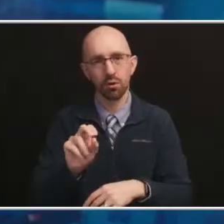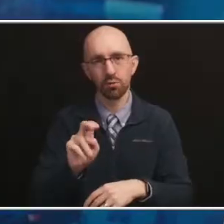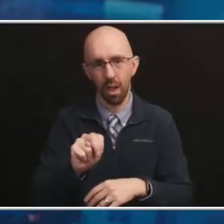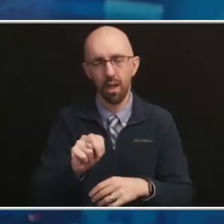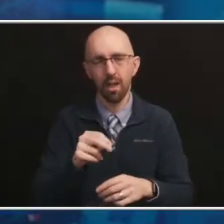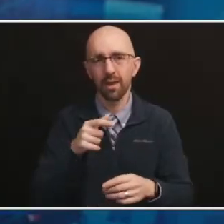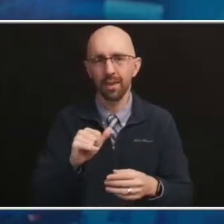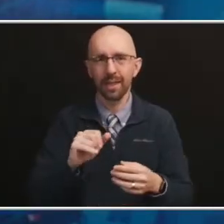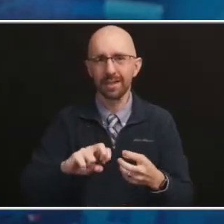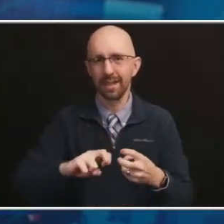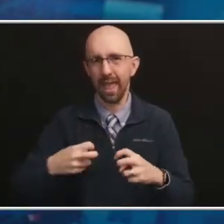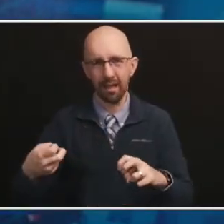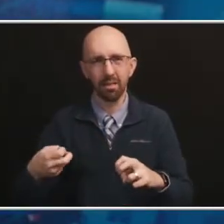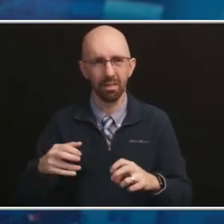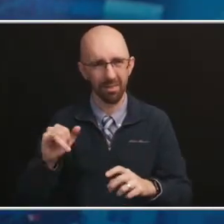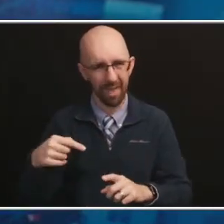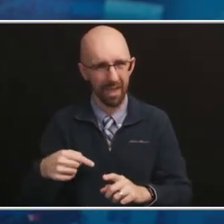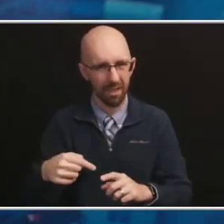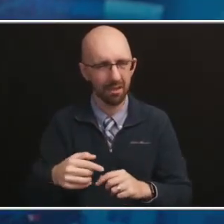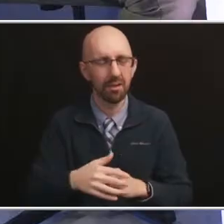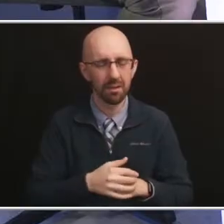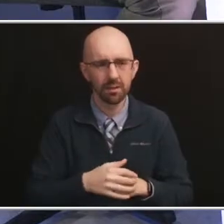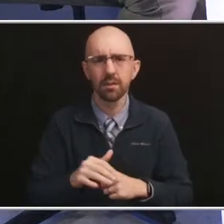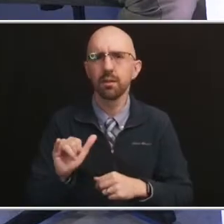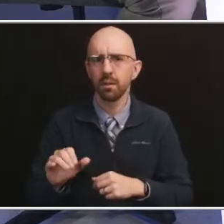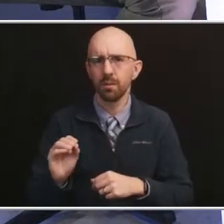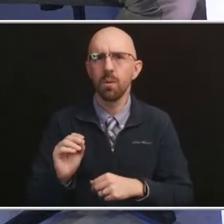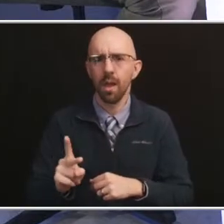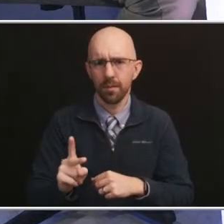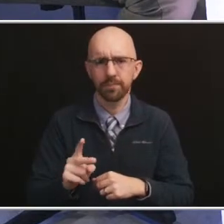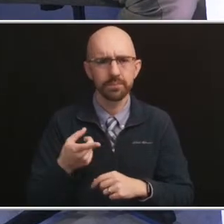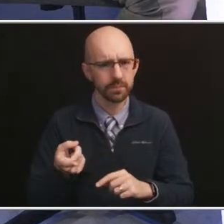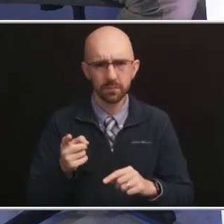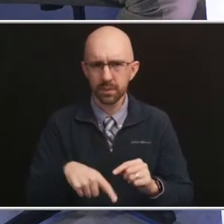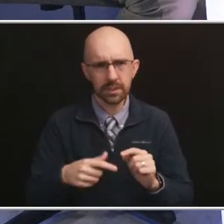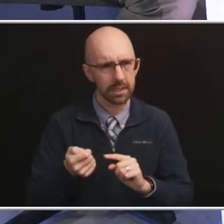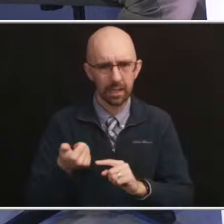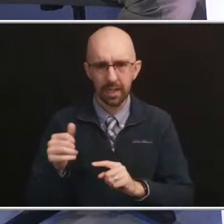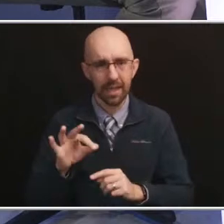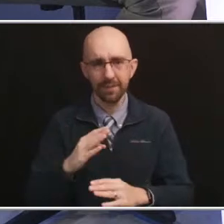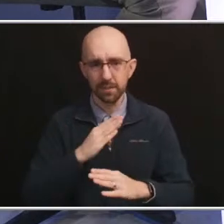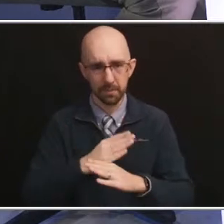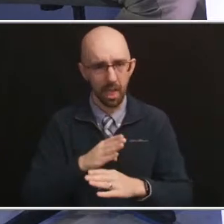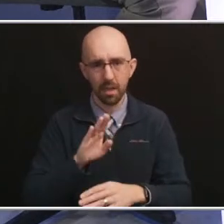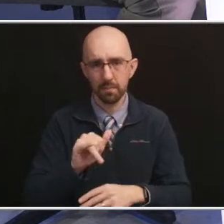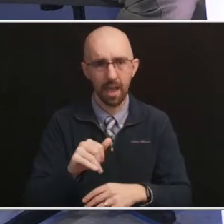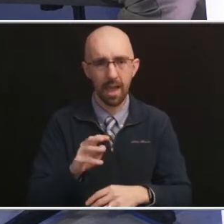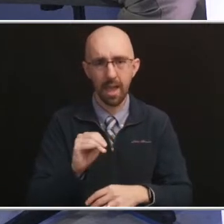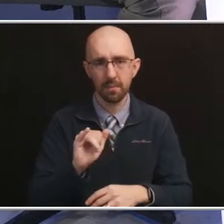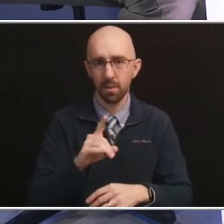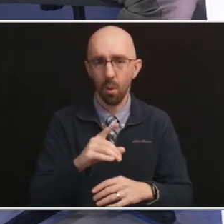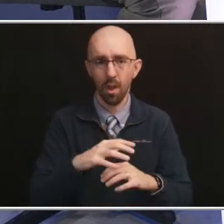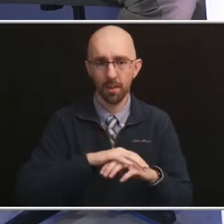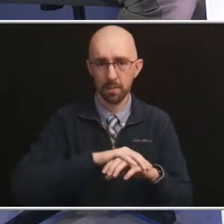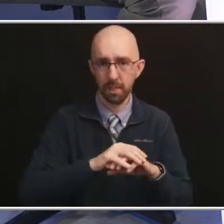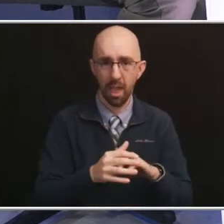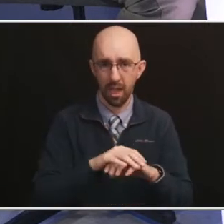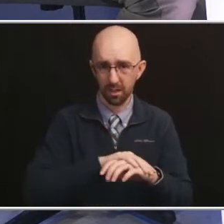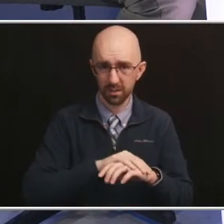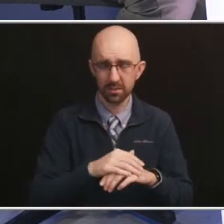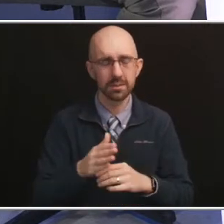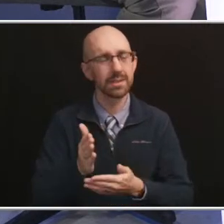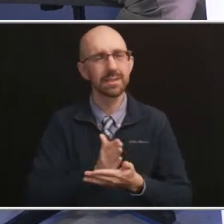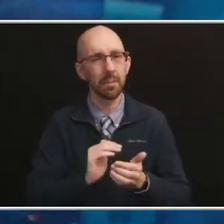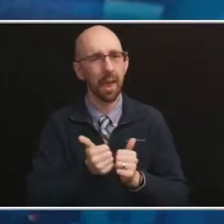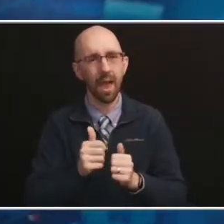tangle. Oh. Yeah. Okay. And you can't get that out if it's blocked by the amyloid plaques? Well, somehow the amyloid plaques